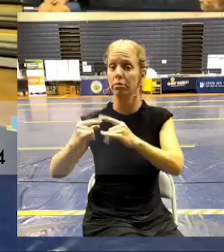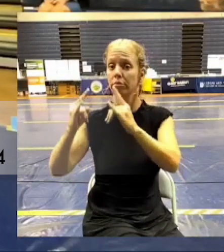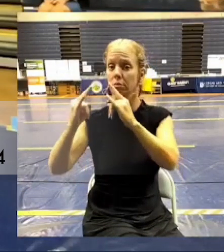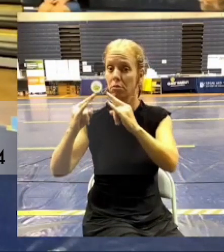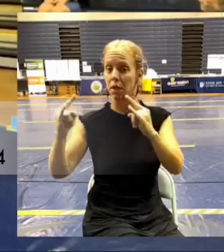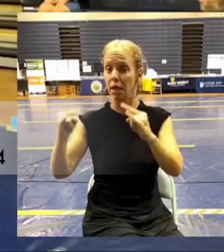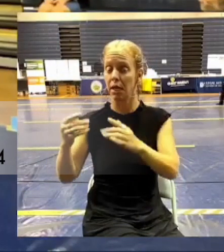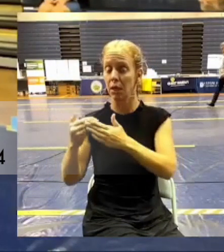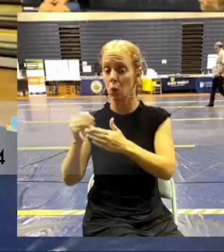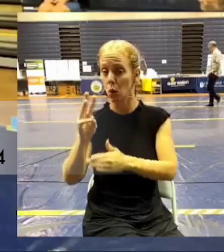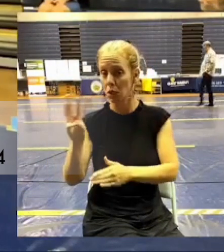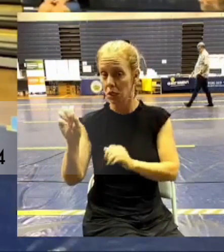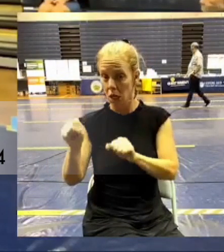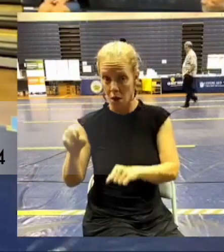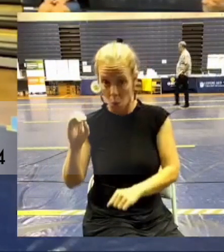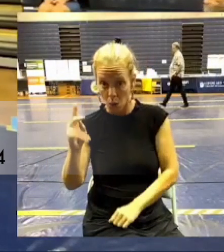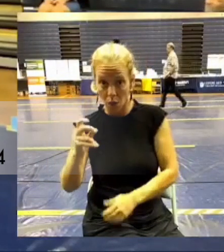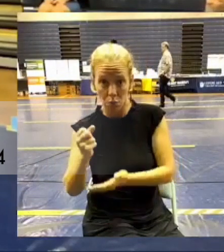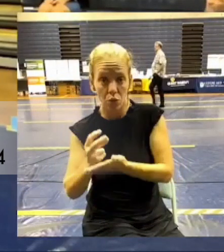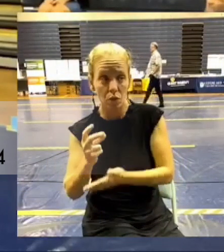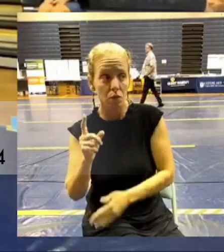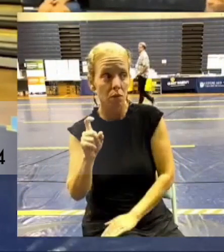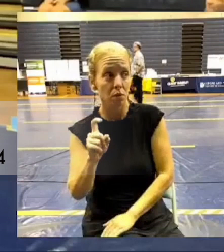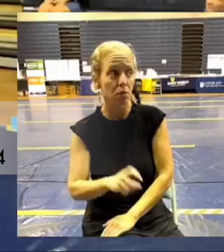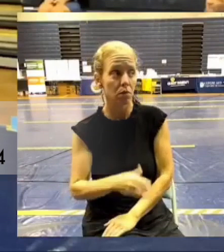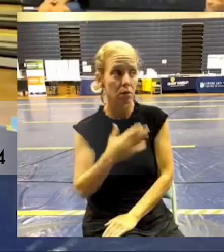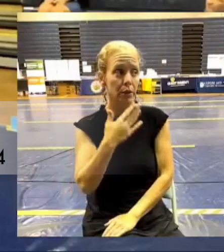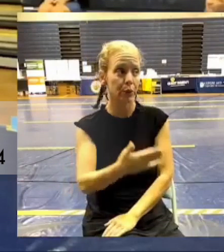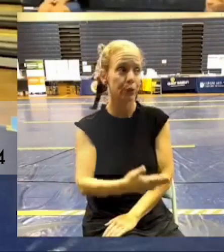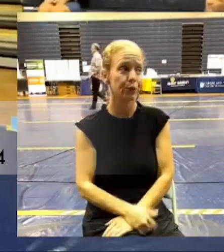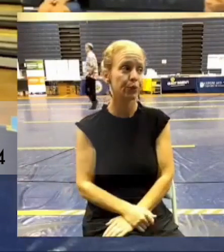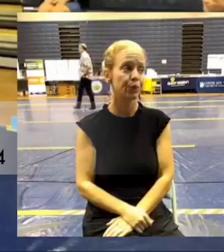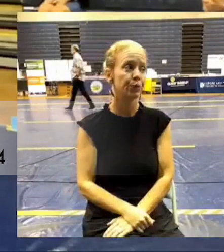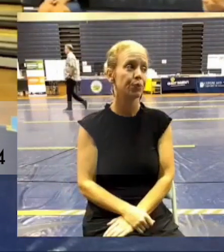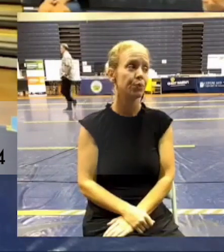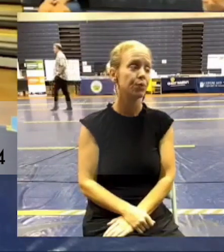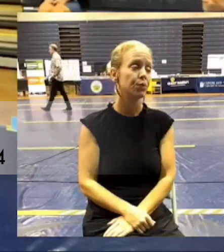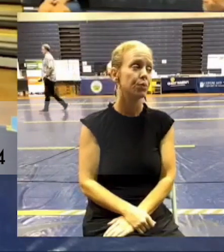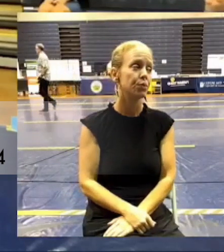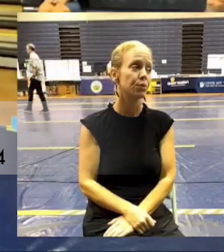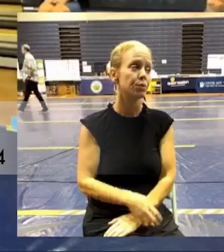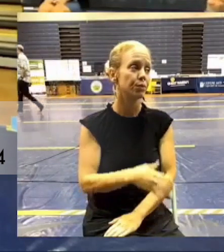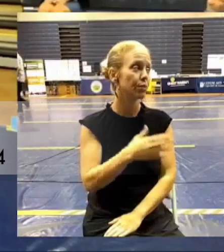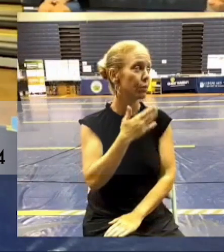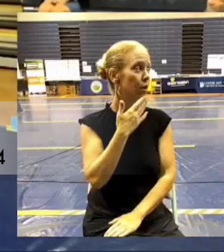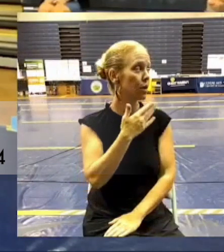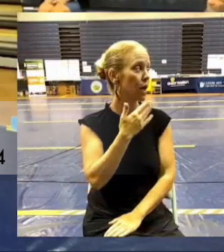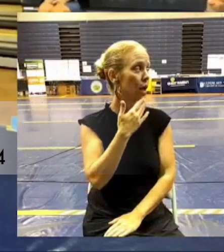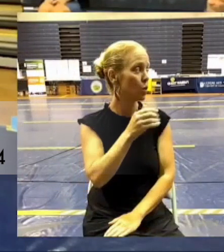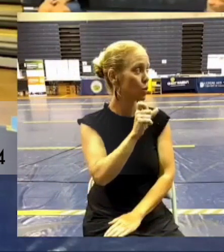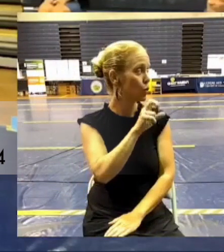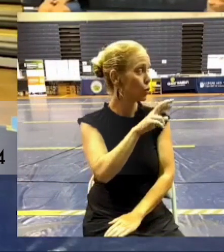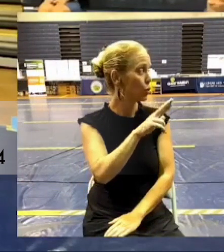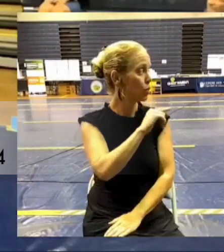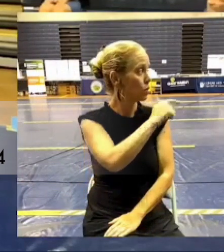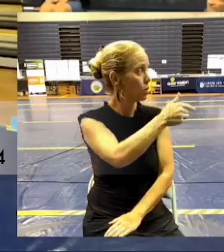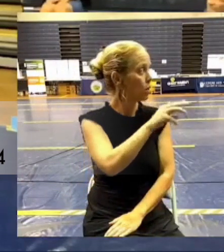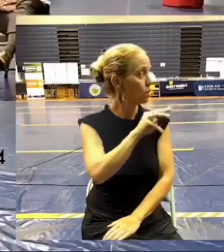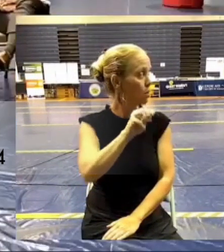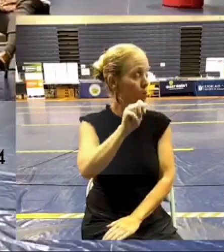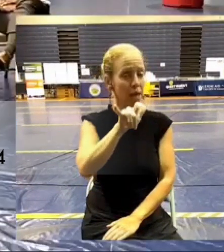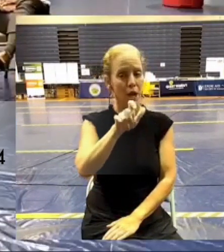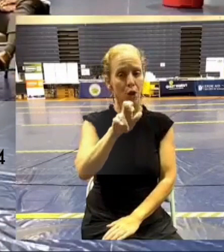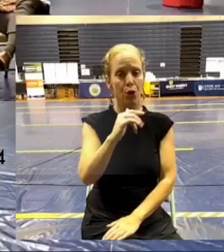park, by the west side? Is it okay? Thank you. Thank you, sir.